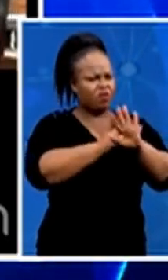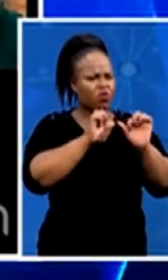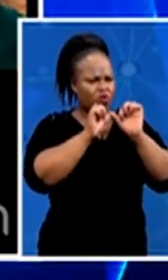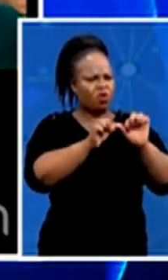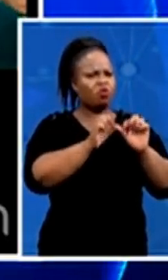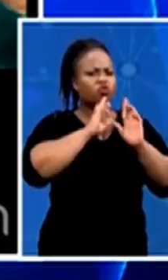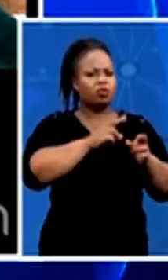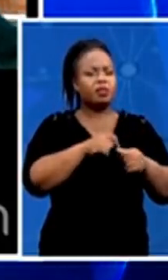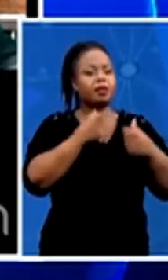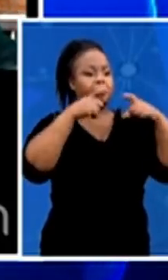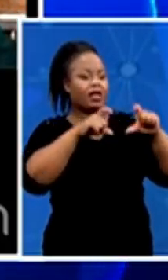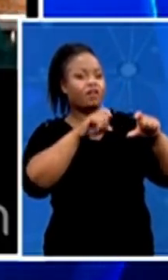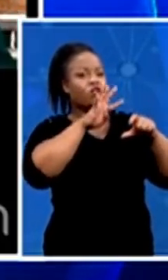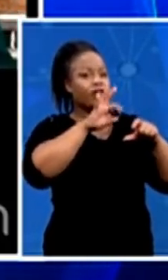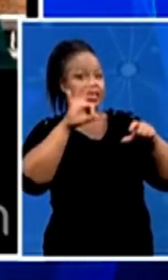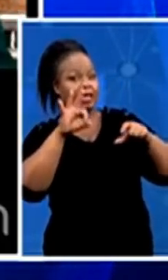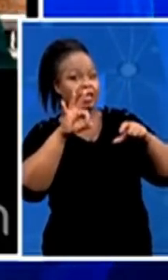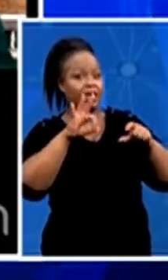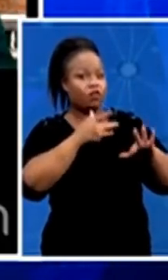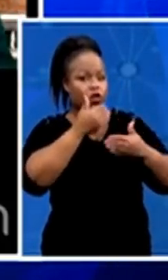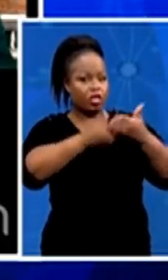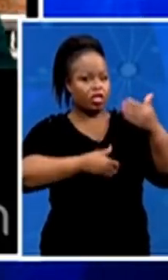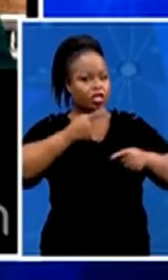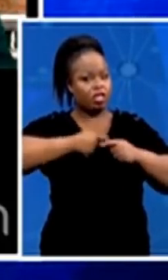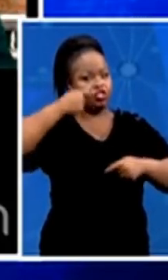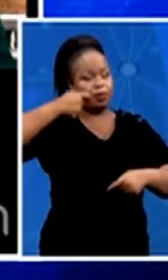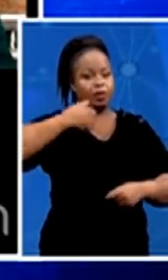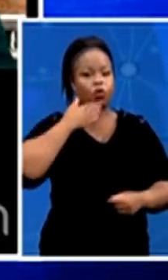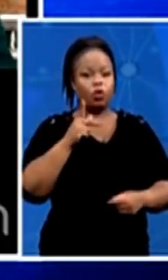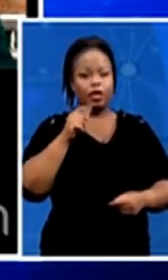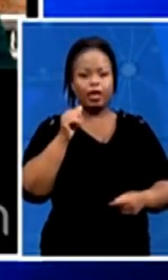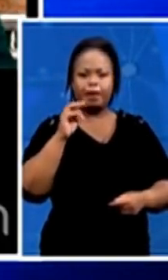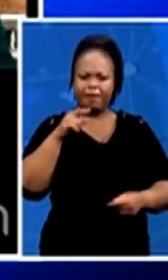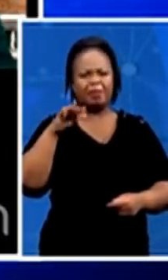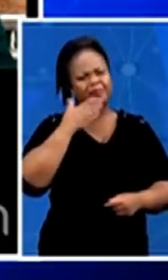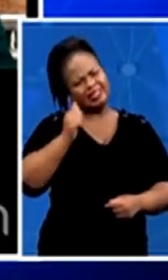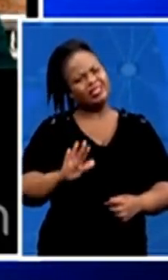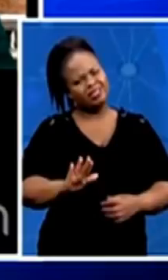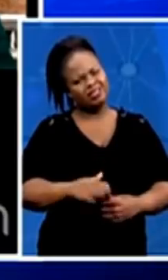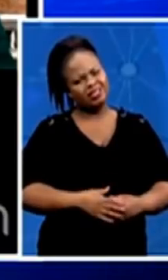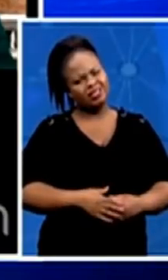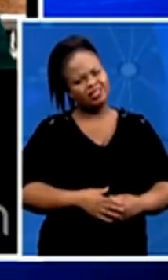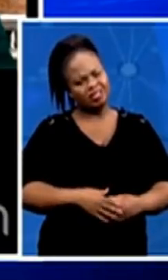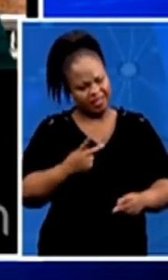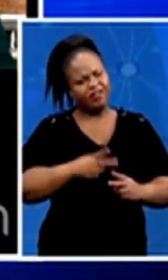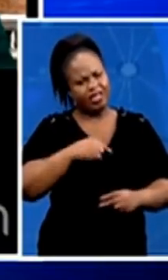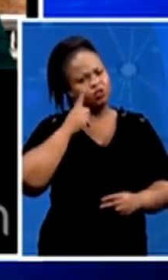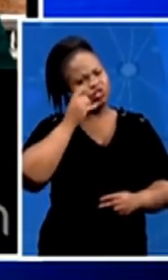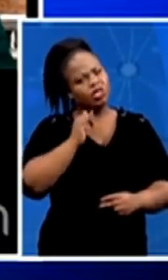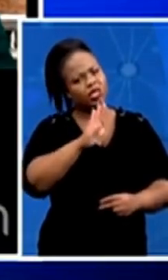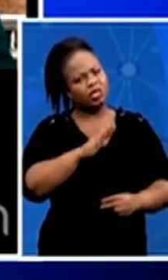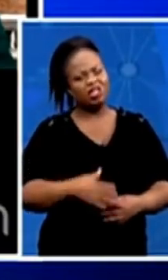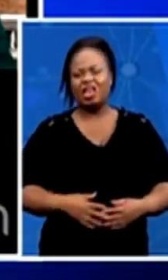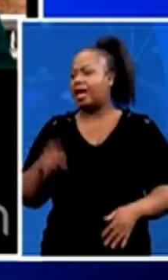the judgment of Kompepe J, the majority judgment, please? Okay, no, that will not be necessary. Maybe it's me who's